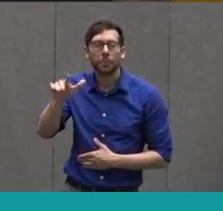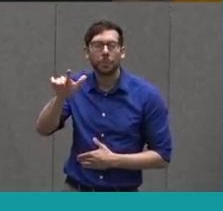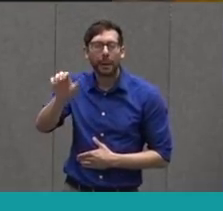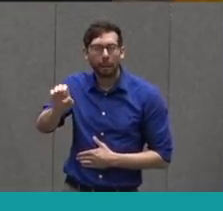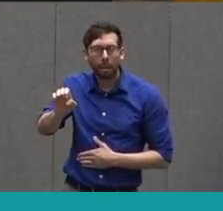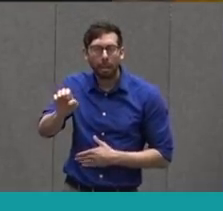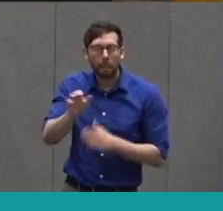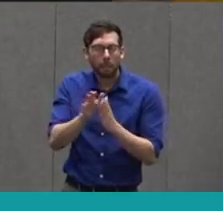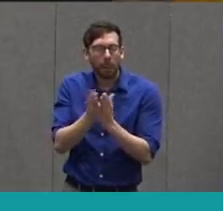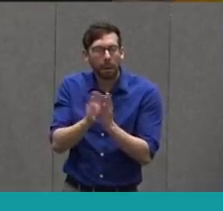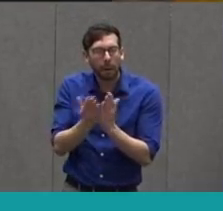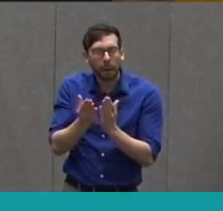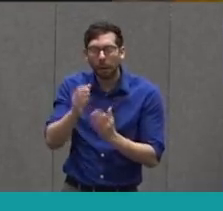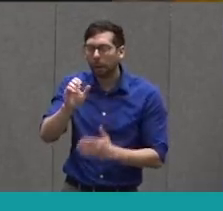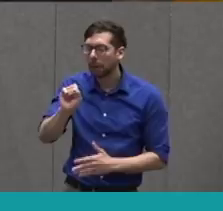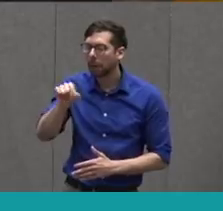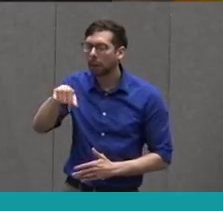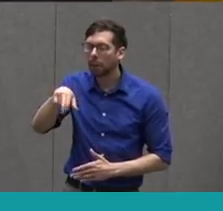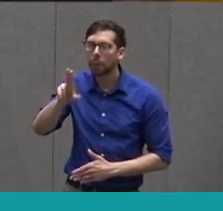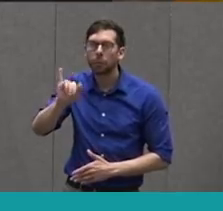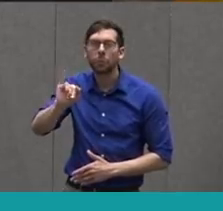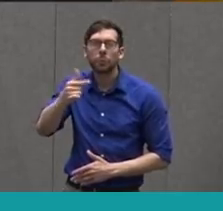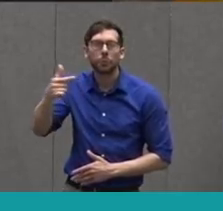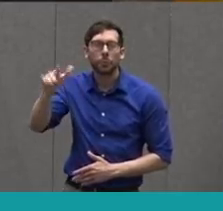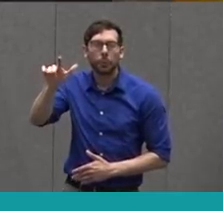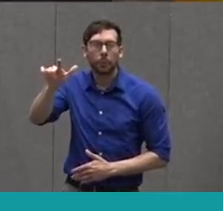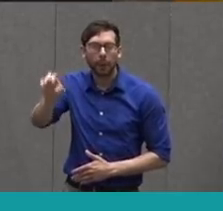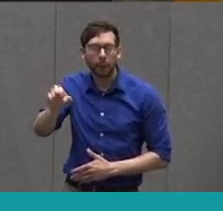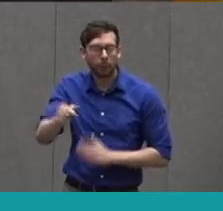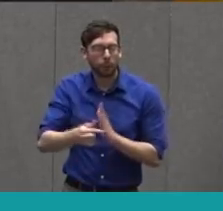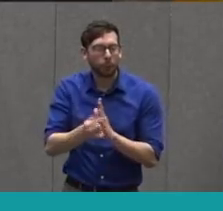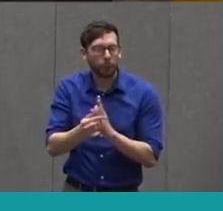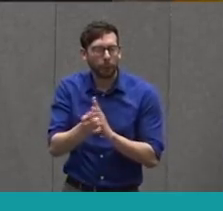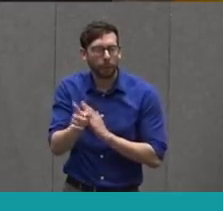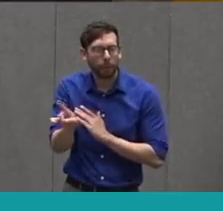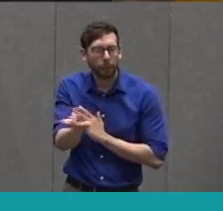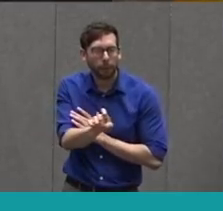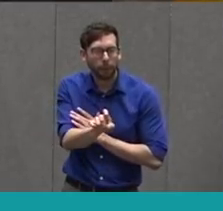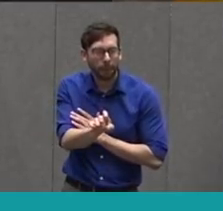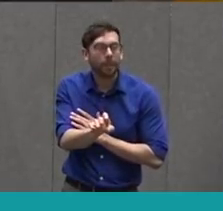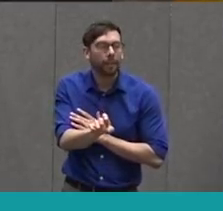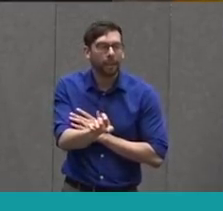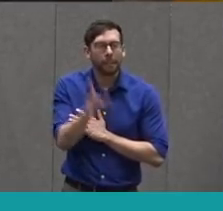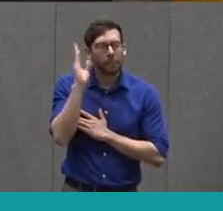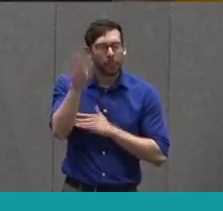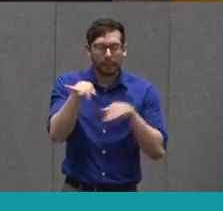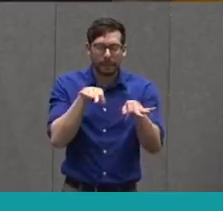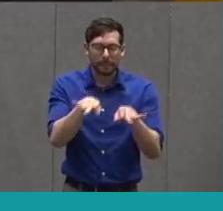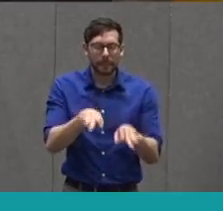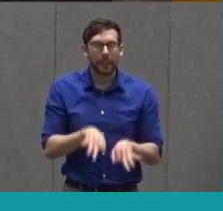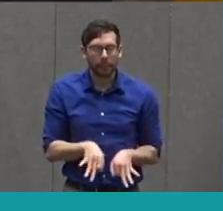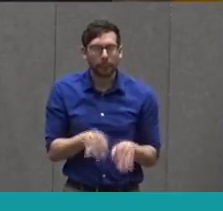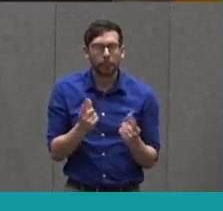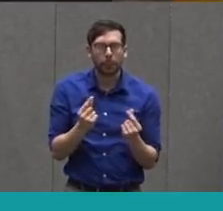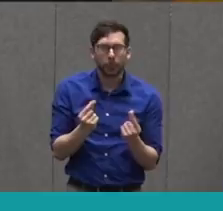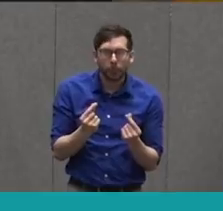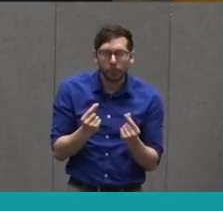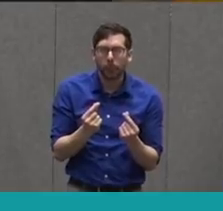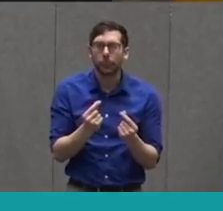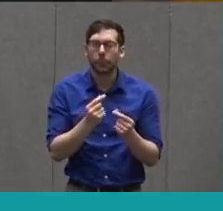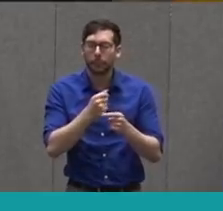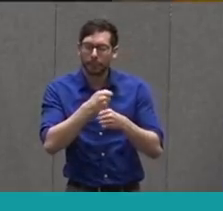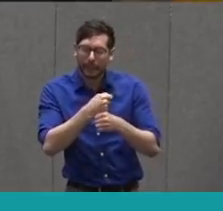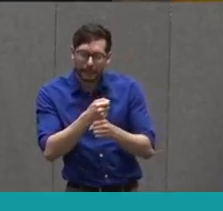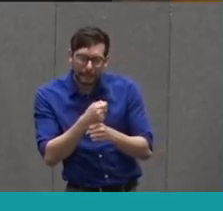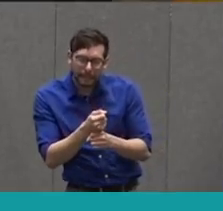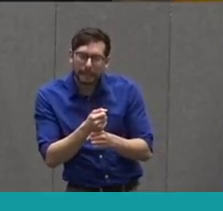them. And so what we're going to do for just a few minutes is talk about how to make one of these and how to use it with